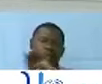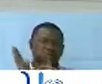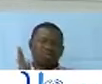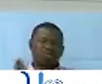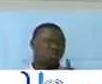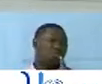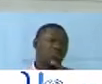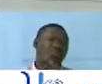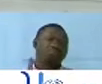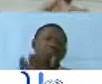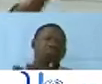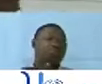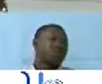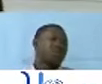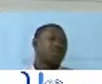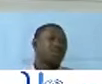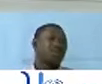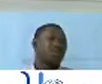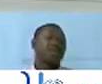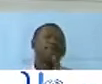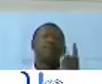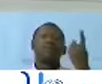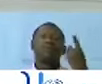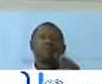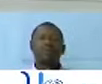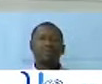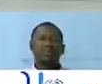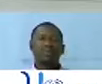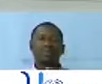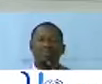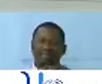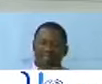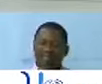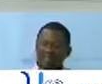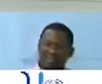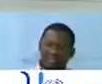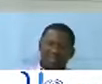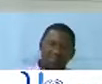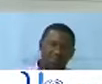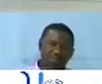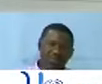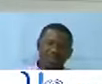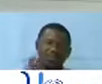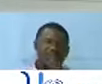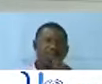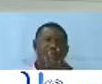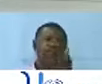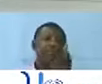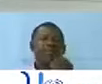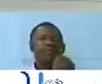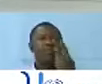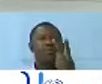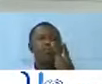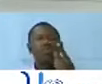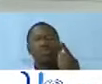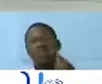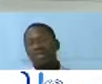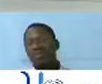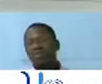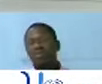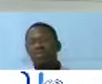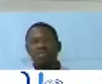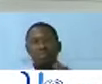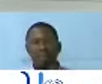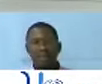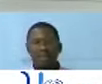Constitution bi nak book la won rek. First of all, he butchered it over 52 times to suit, to build, to entrench